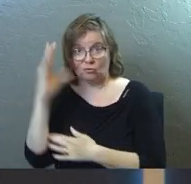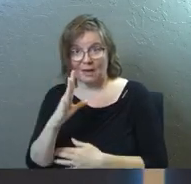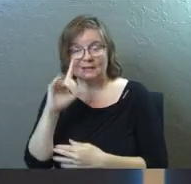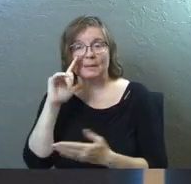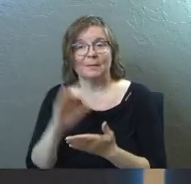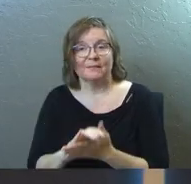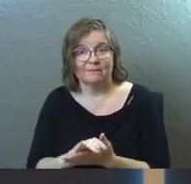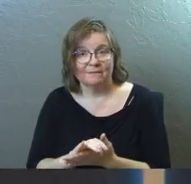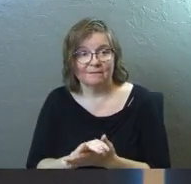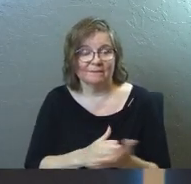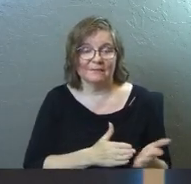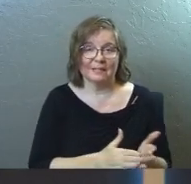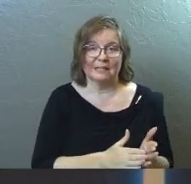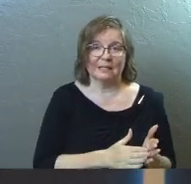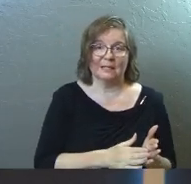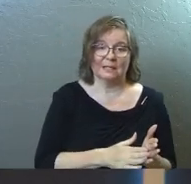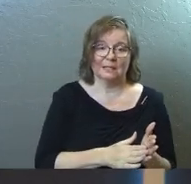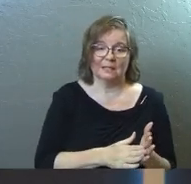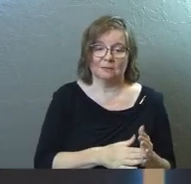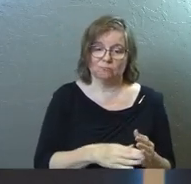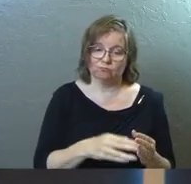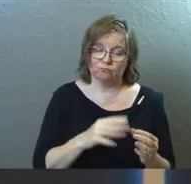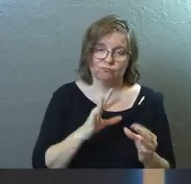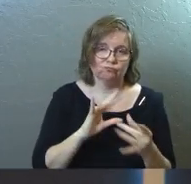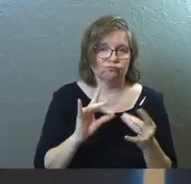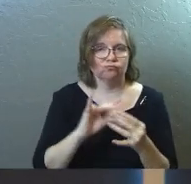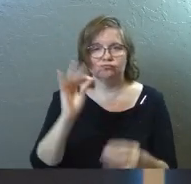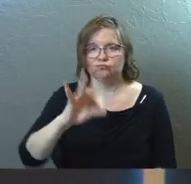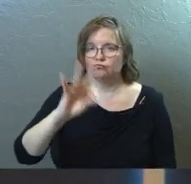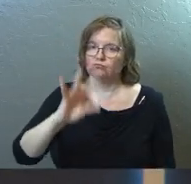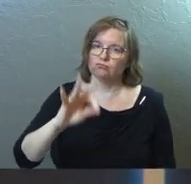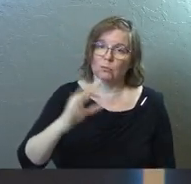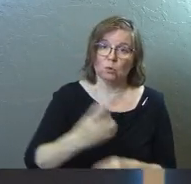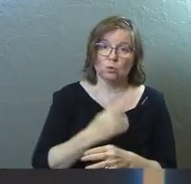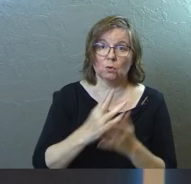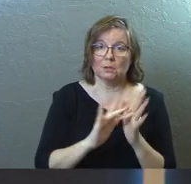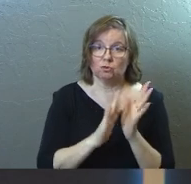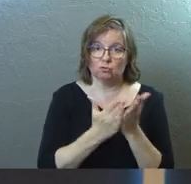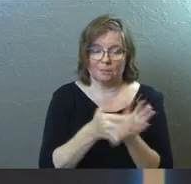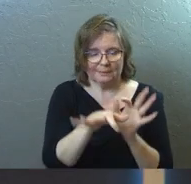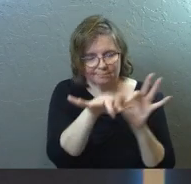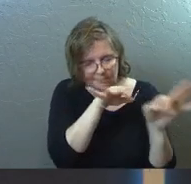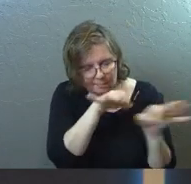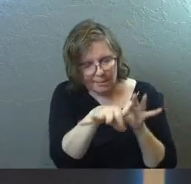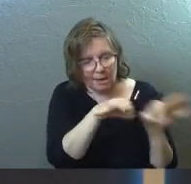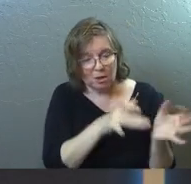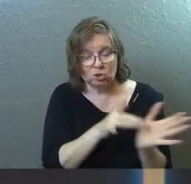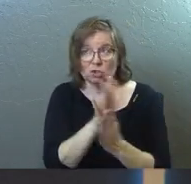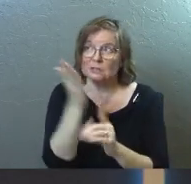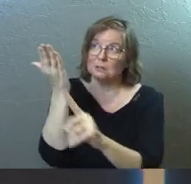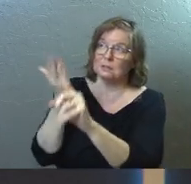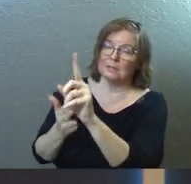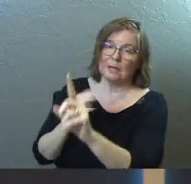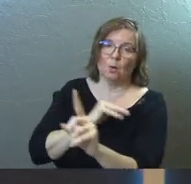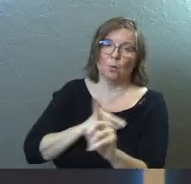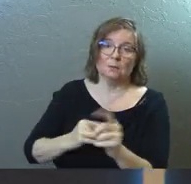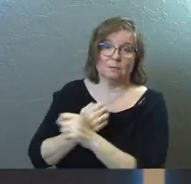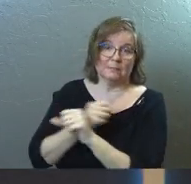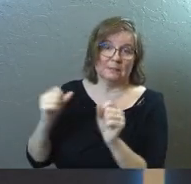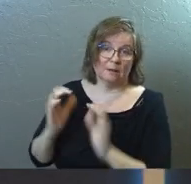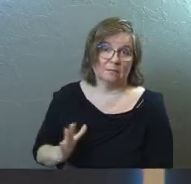had believed. He refuted the Jews with powerful arguments and public debate. Using the scriptures, he explained to them that Jesus was the